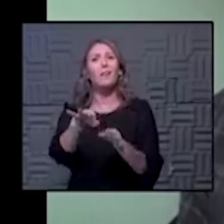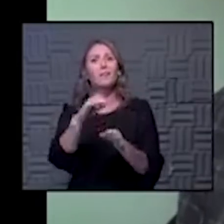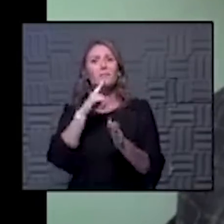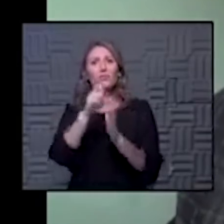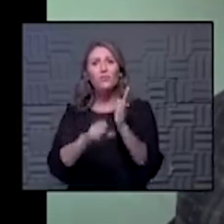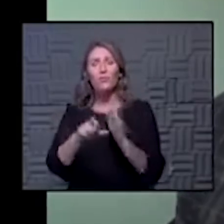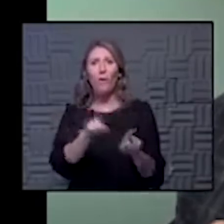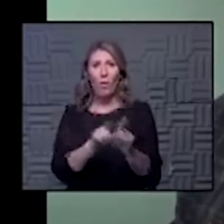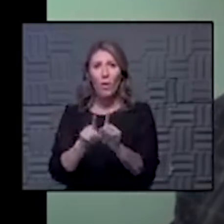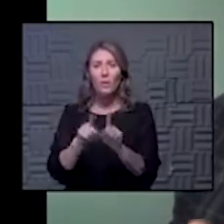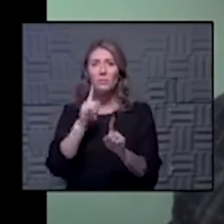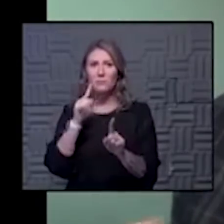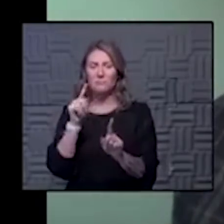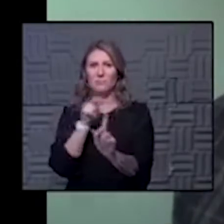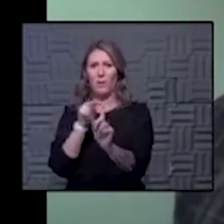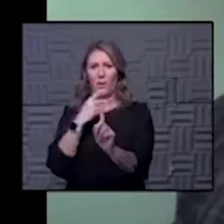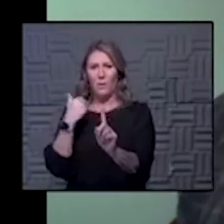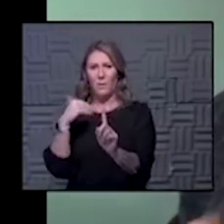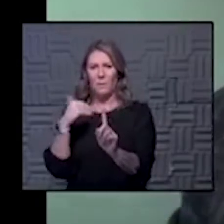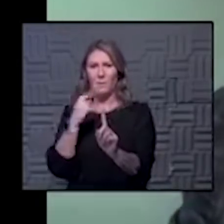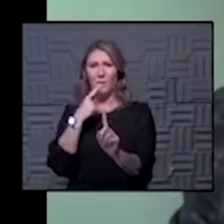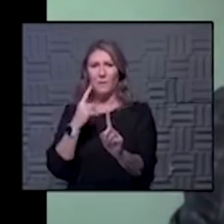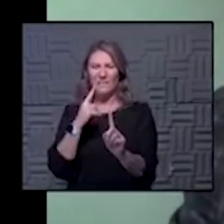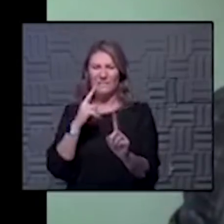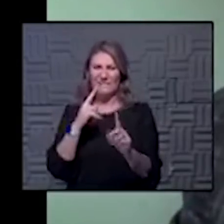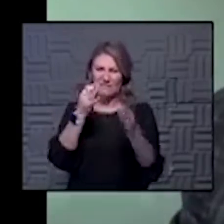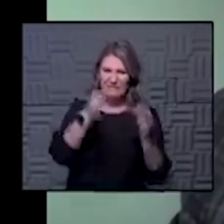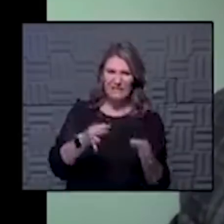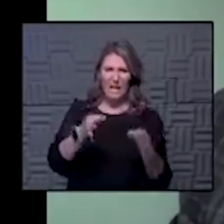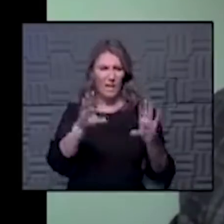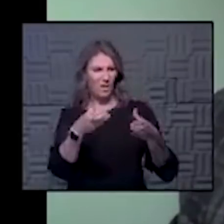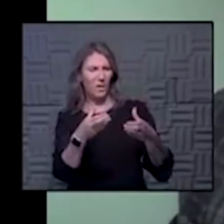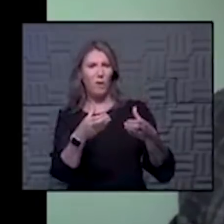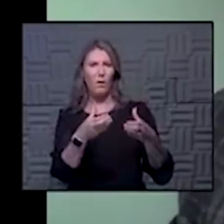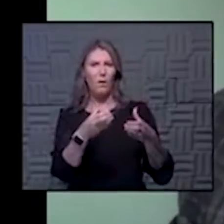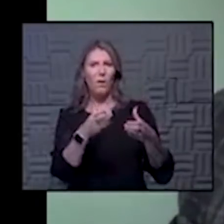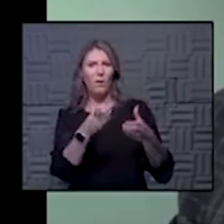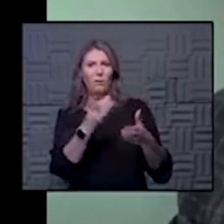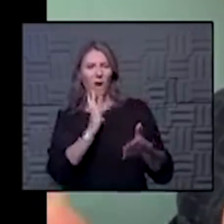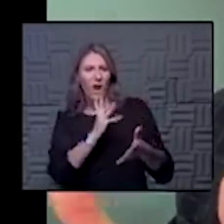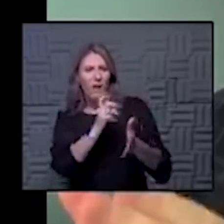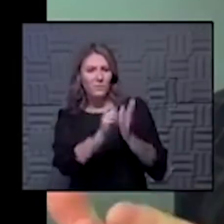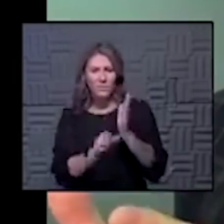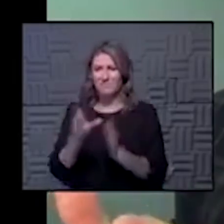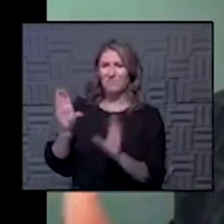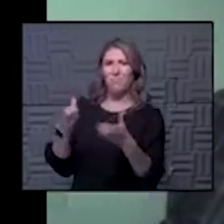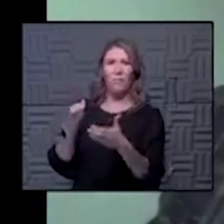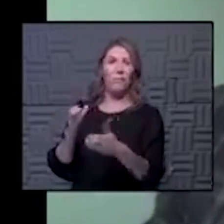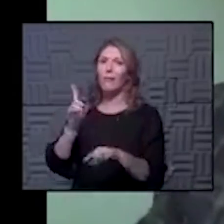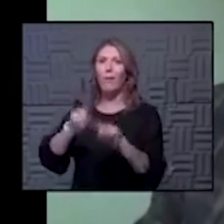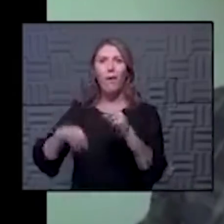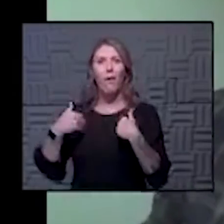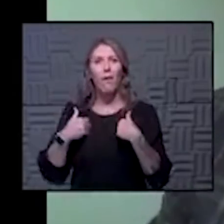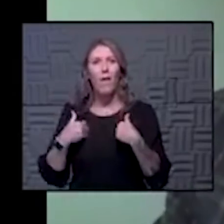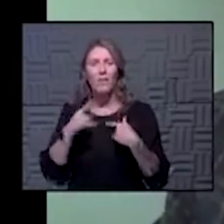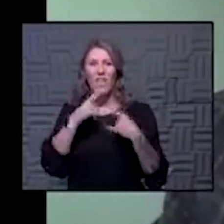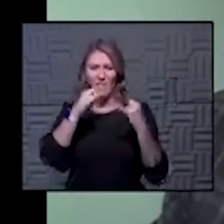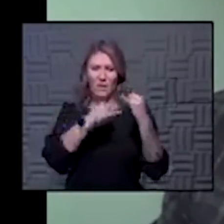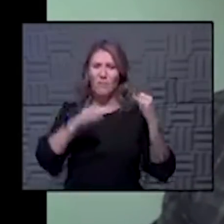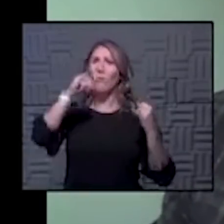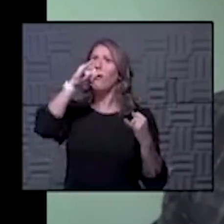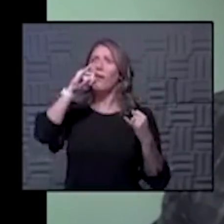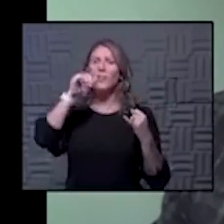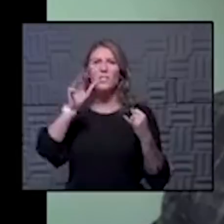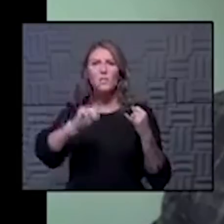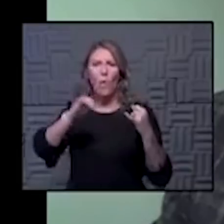we're starting to have to ration care from one group of patients to another group of patients. And with that, the slope of that curve, it makes you really think that